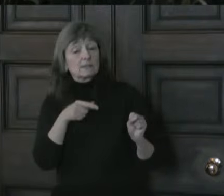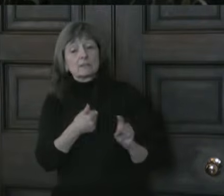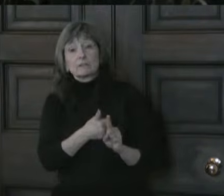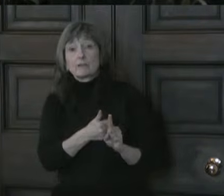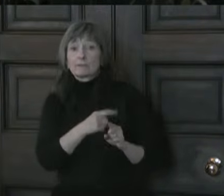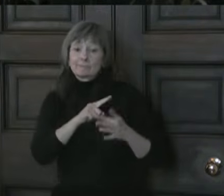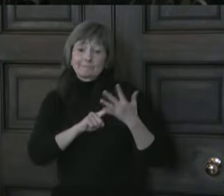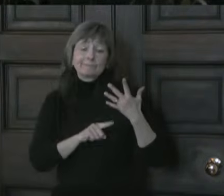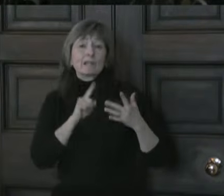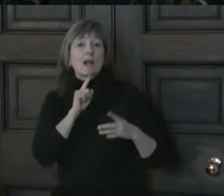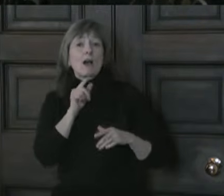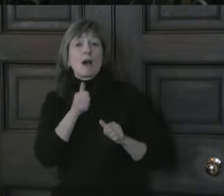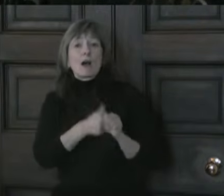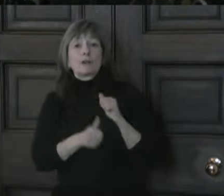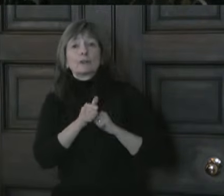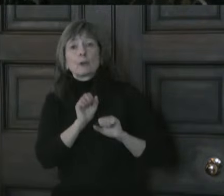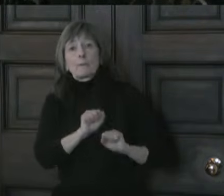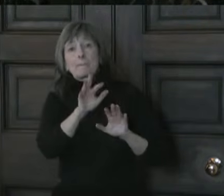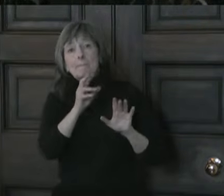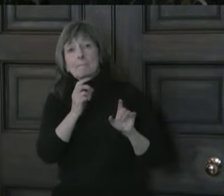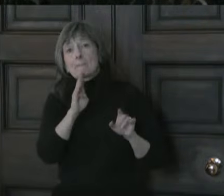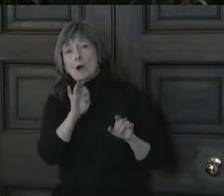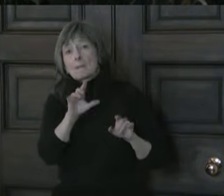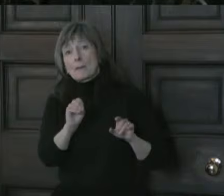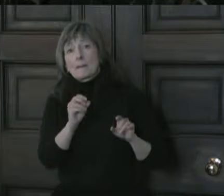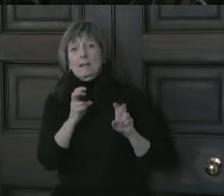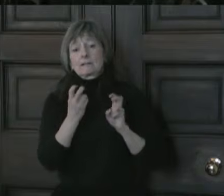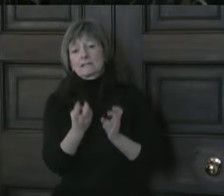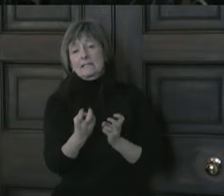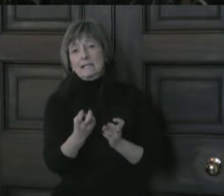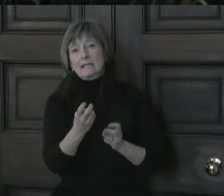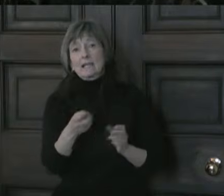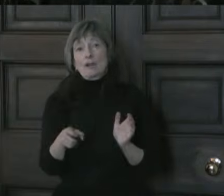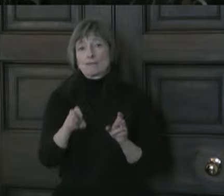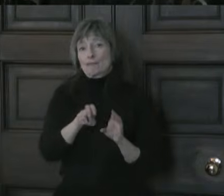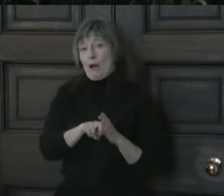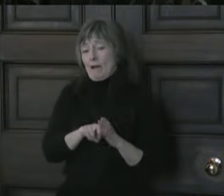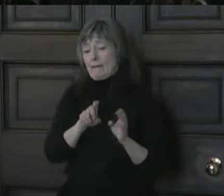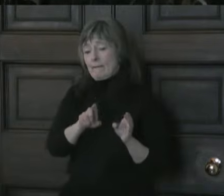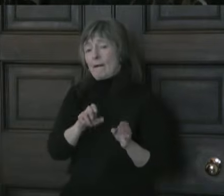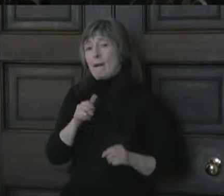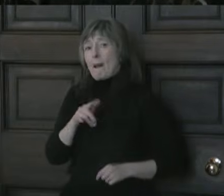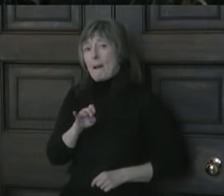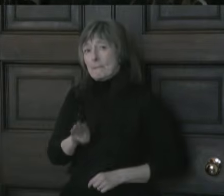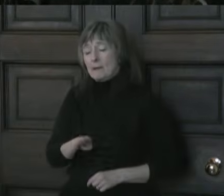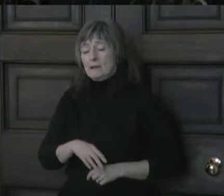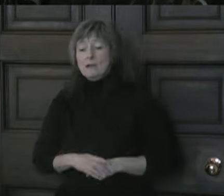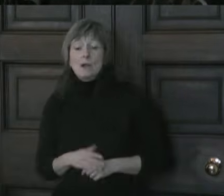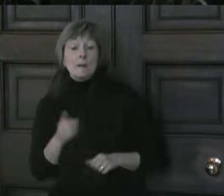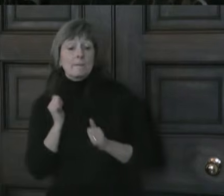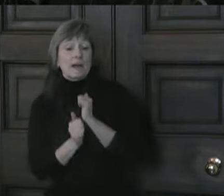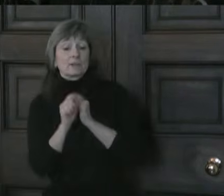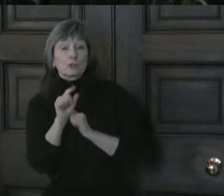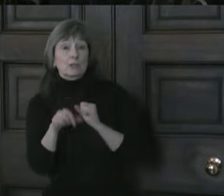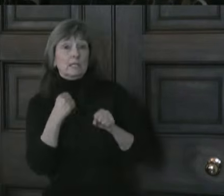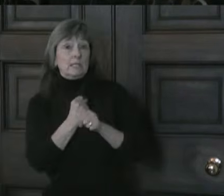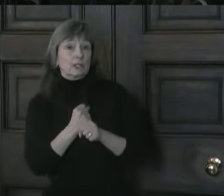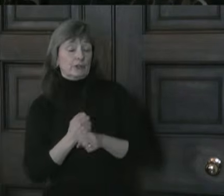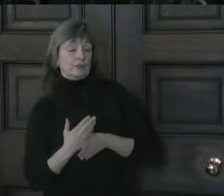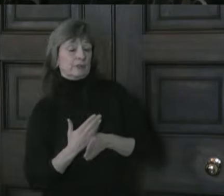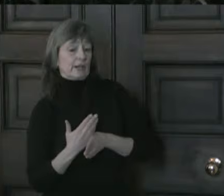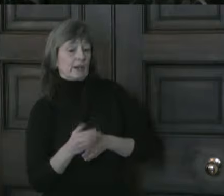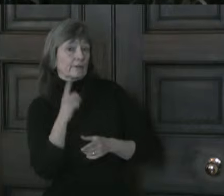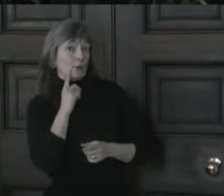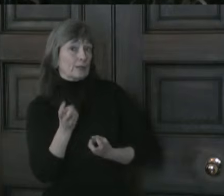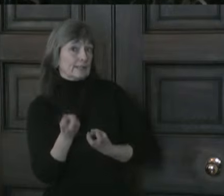other roles with the Marble Mountain Ski and Ride Club, and she spent more than 20 years sharing her expertise as